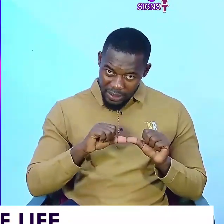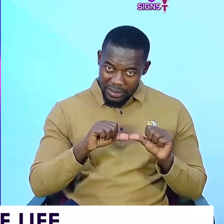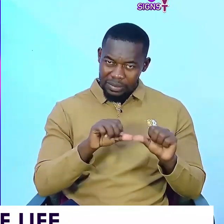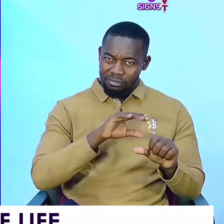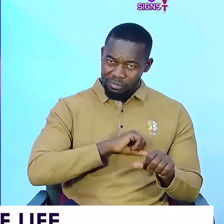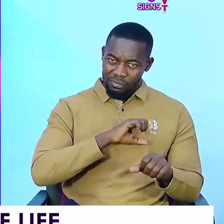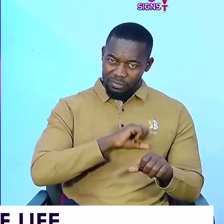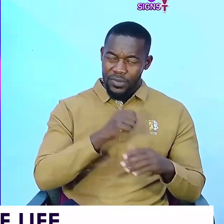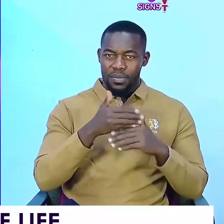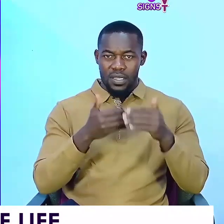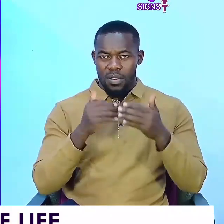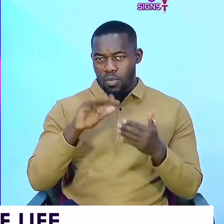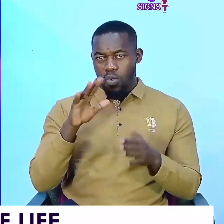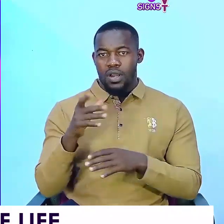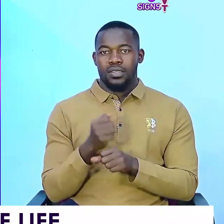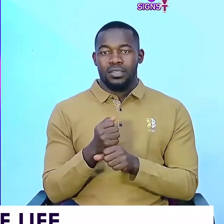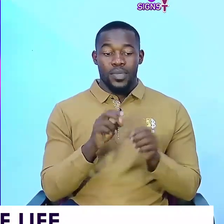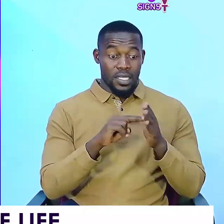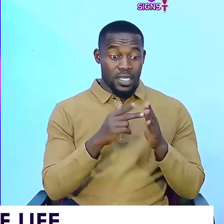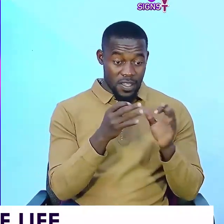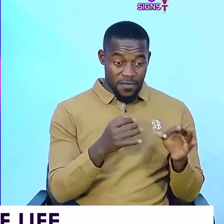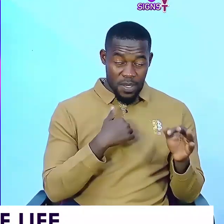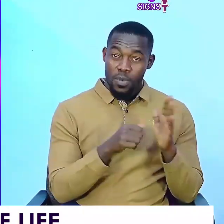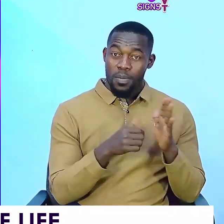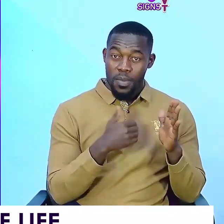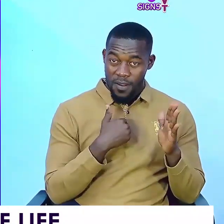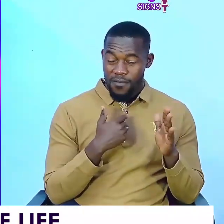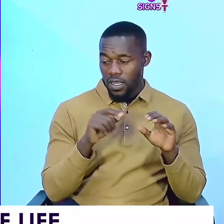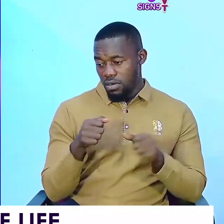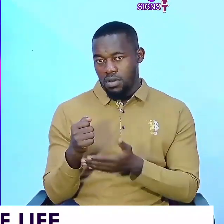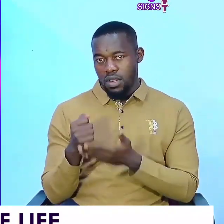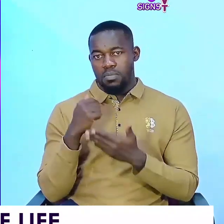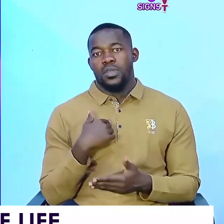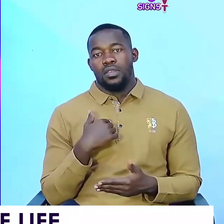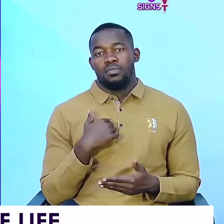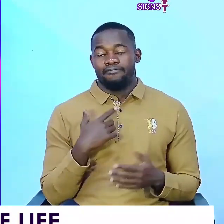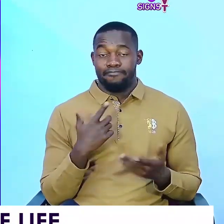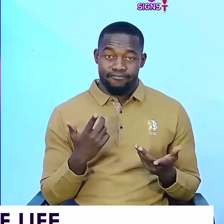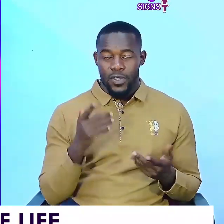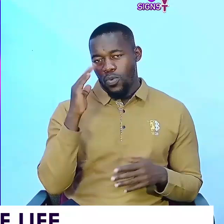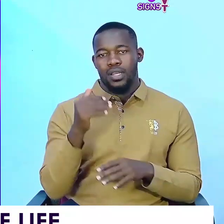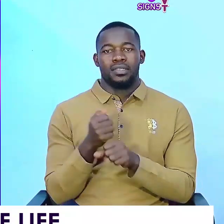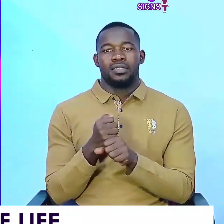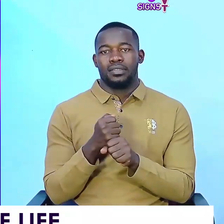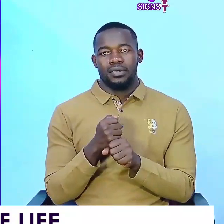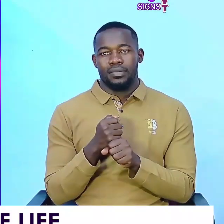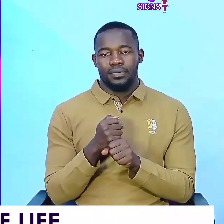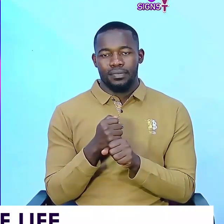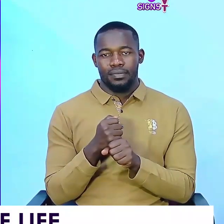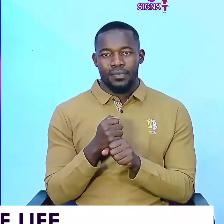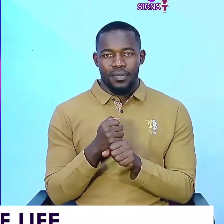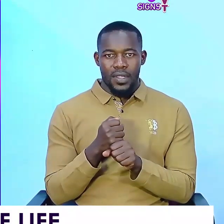I know I can count on you every other time to do Right. the right thing. So committed, you have to be committed and you have to